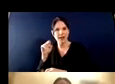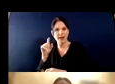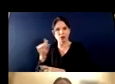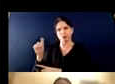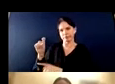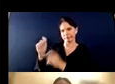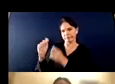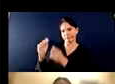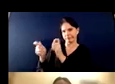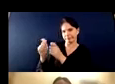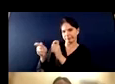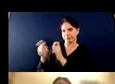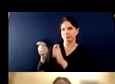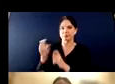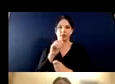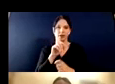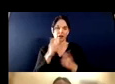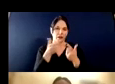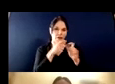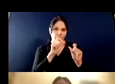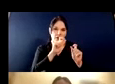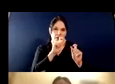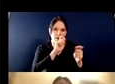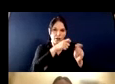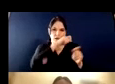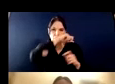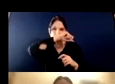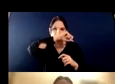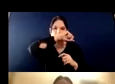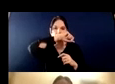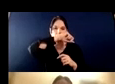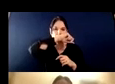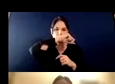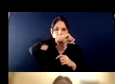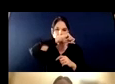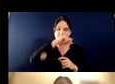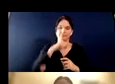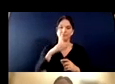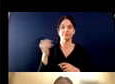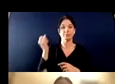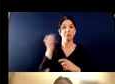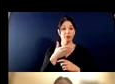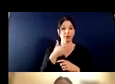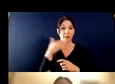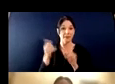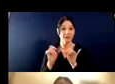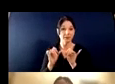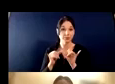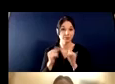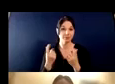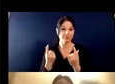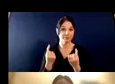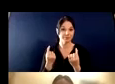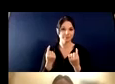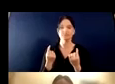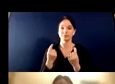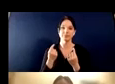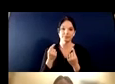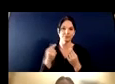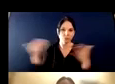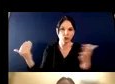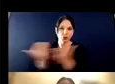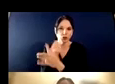best measure that we have for when a child's hearing changes is by doing a new hearing